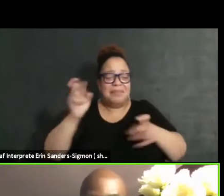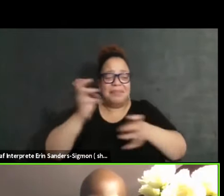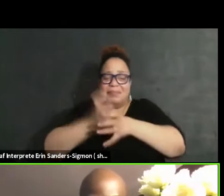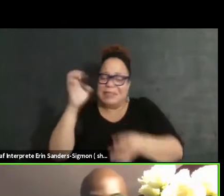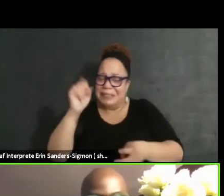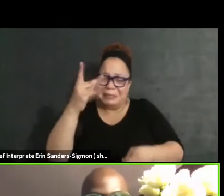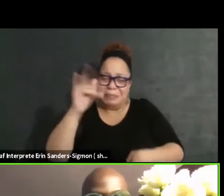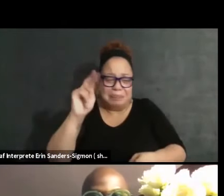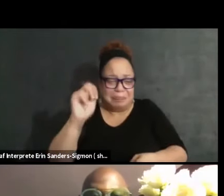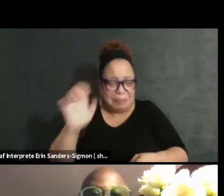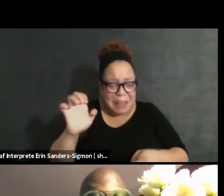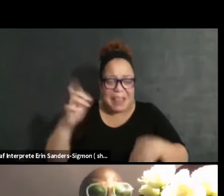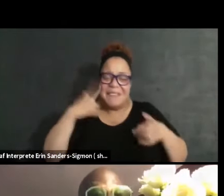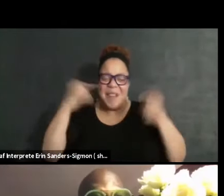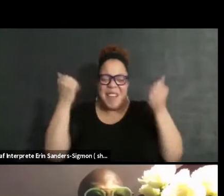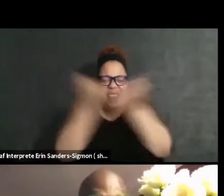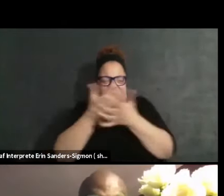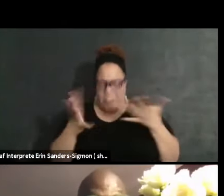We could not walk.